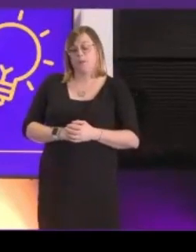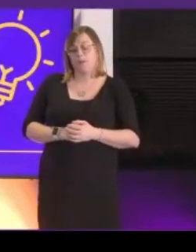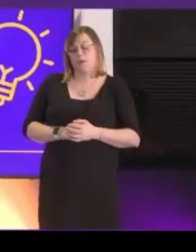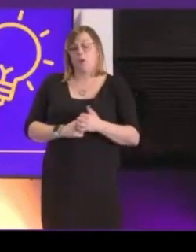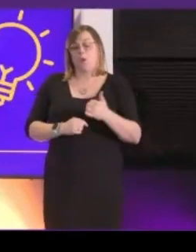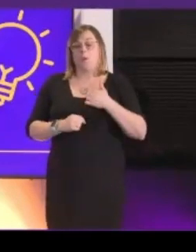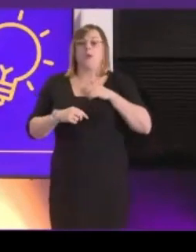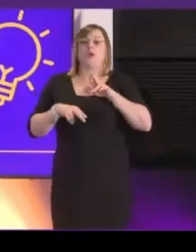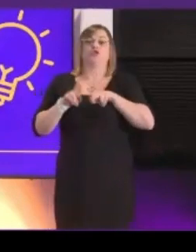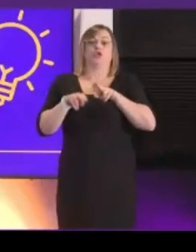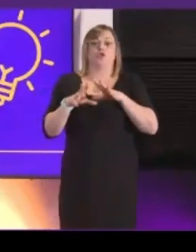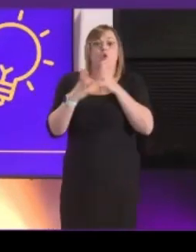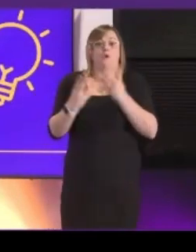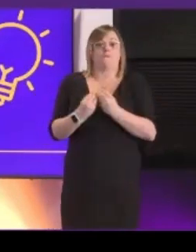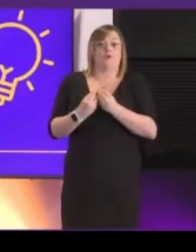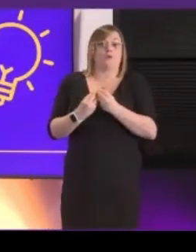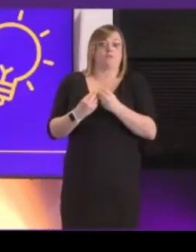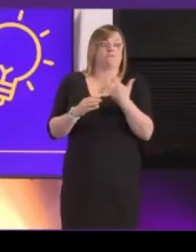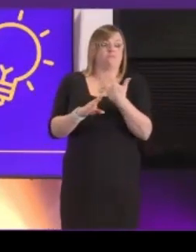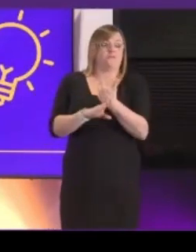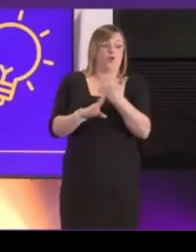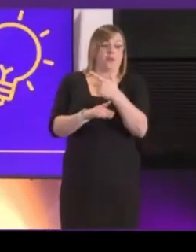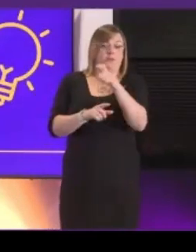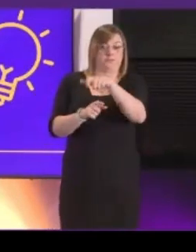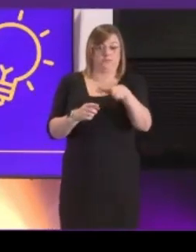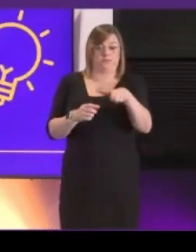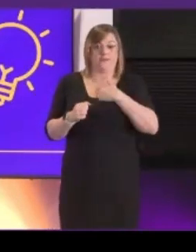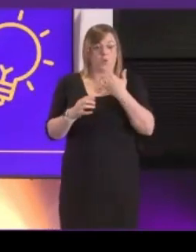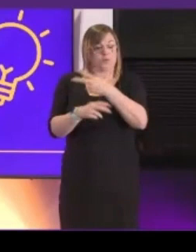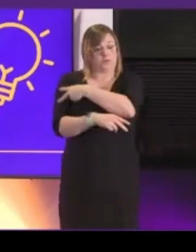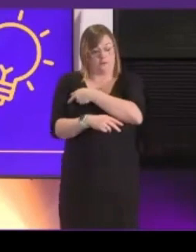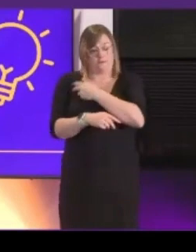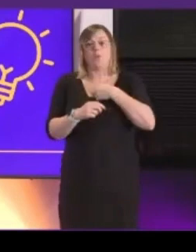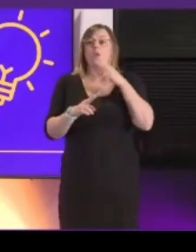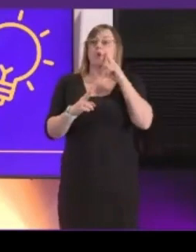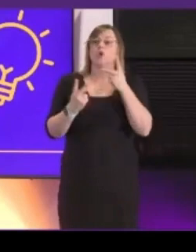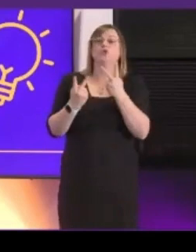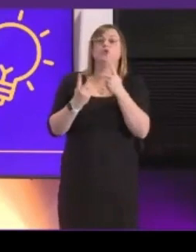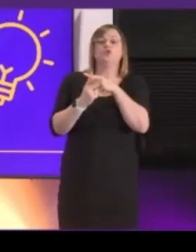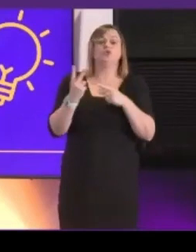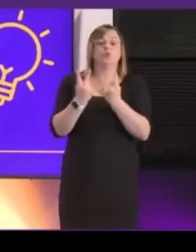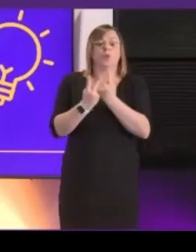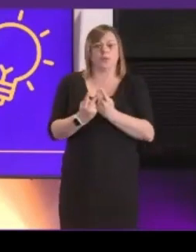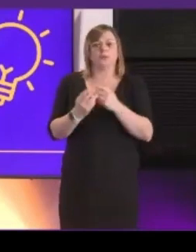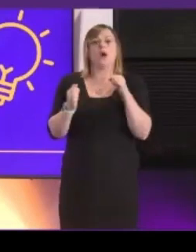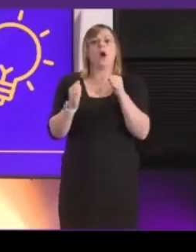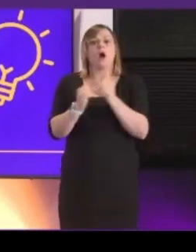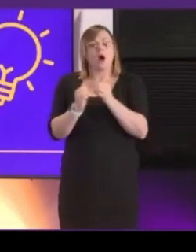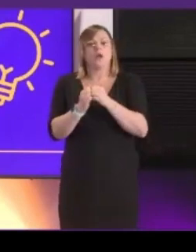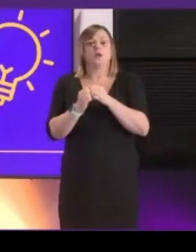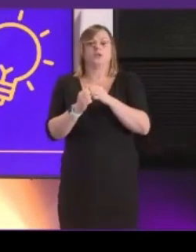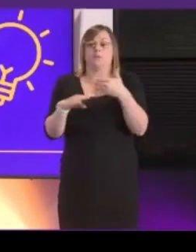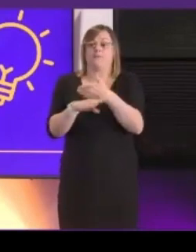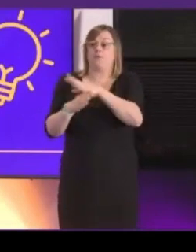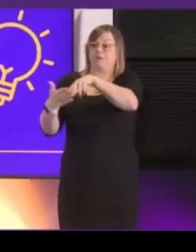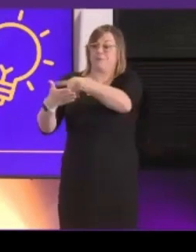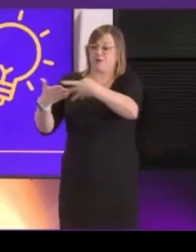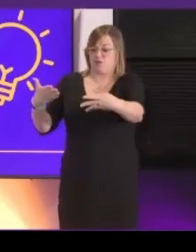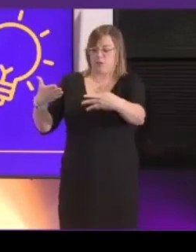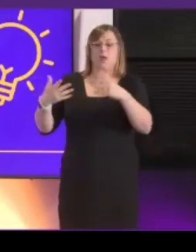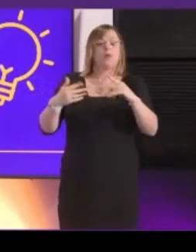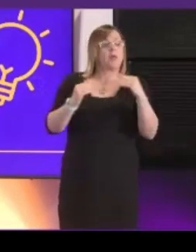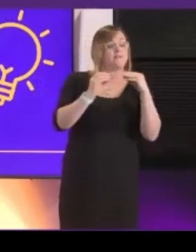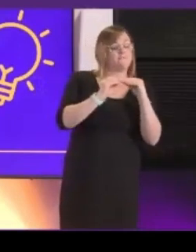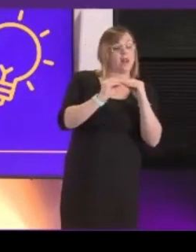overall performance of our people, we look at two things, right? One of this hard performance metrics, and then how do you live your values,